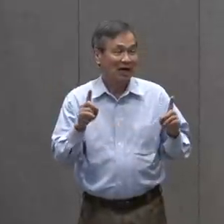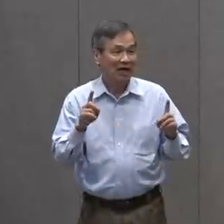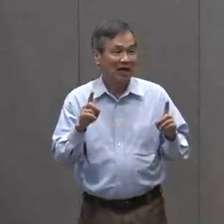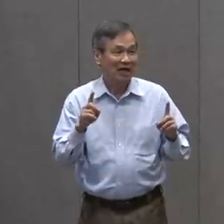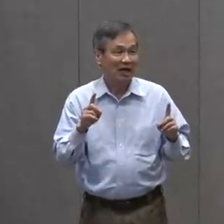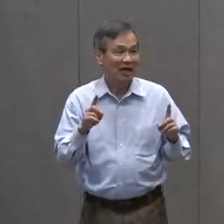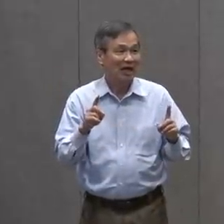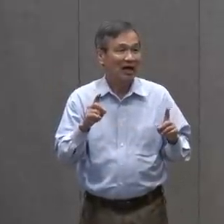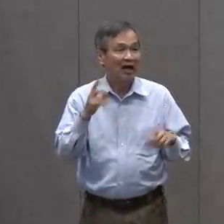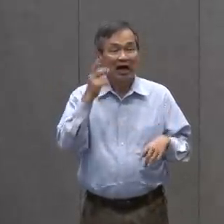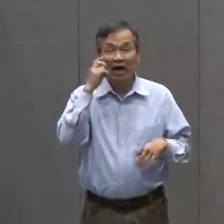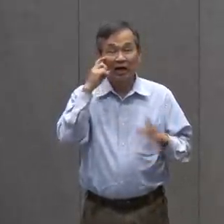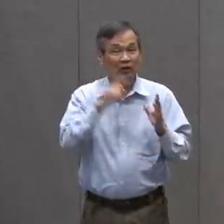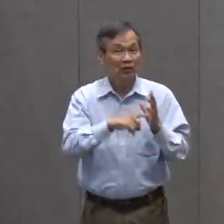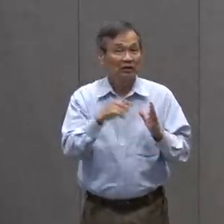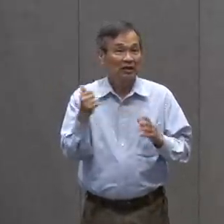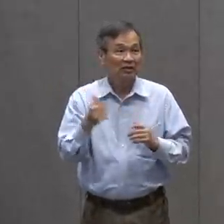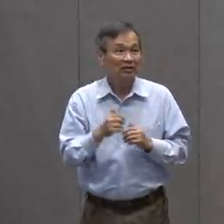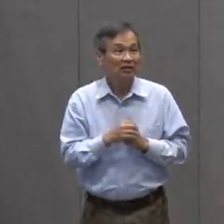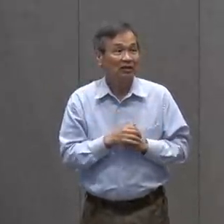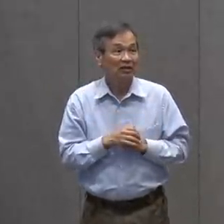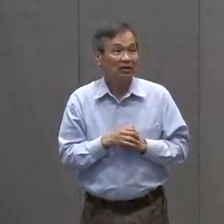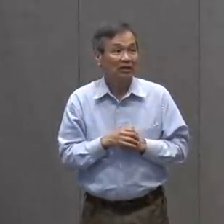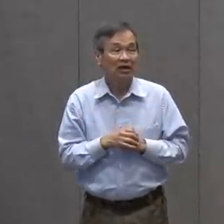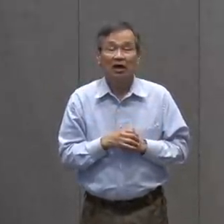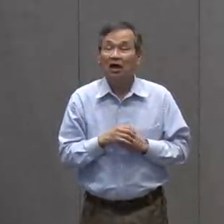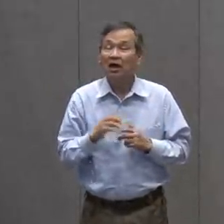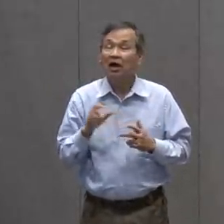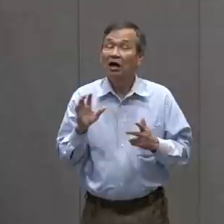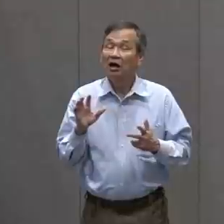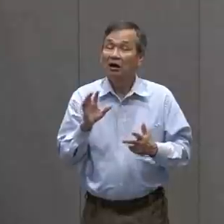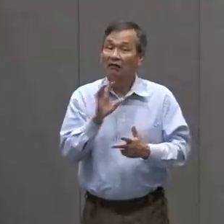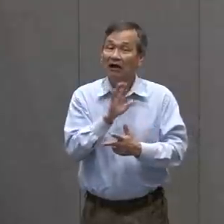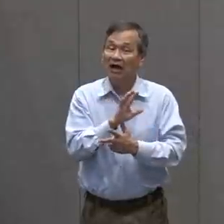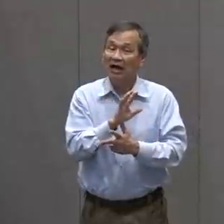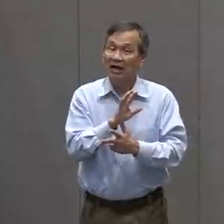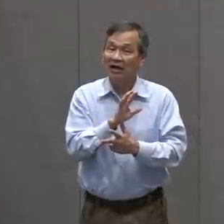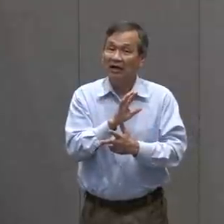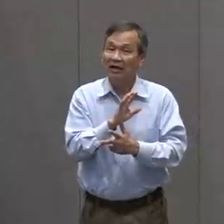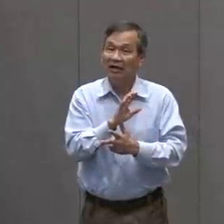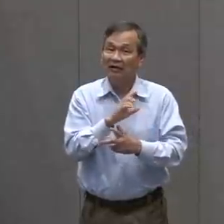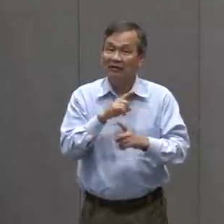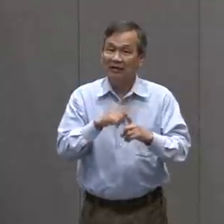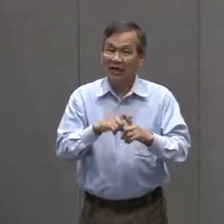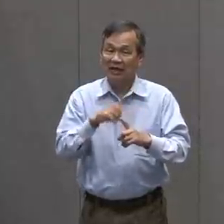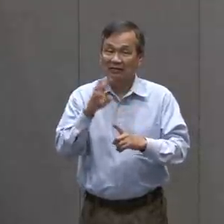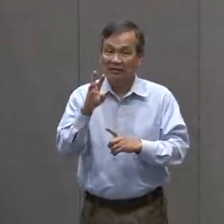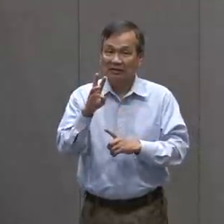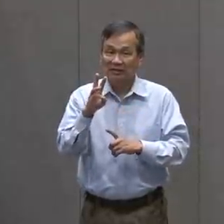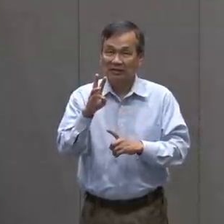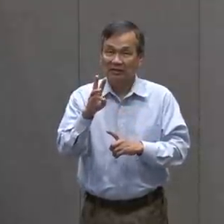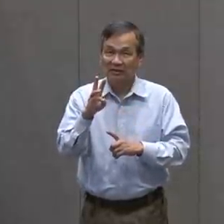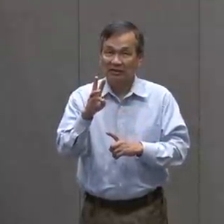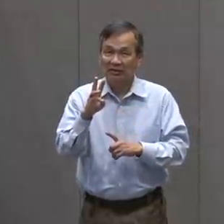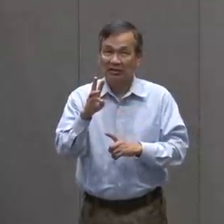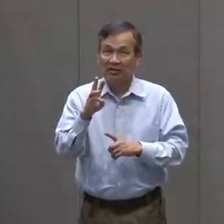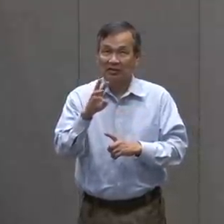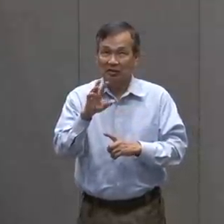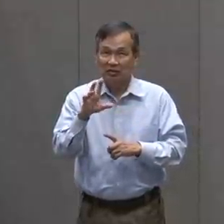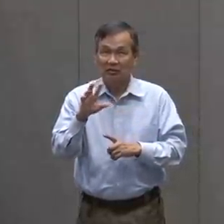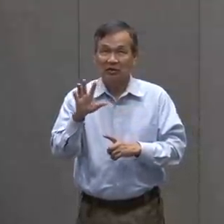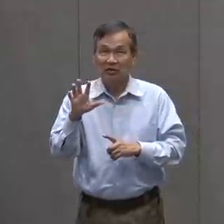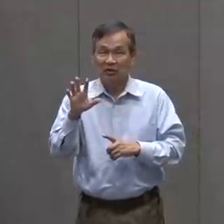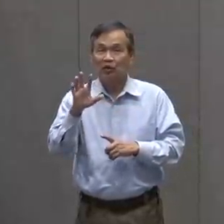did notice something else. I could do 5 times 6, so 5, 10, 15,